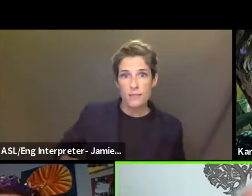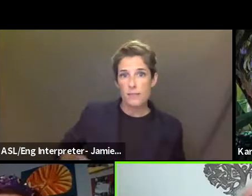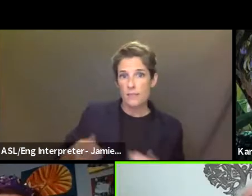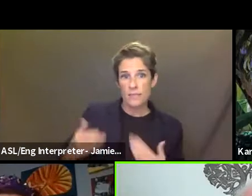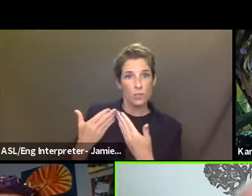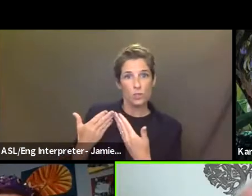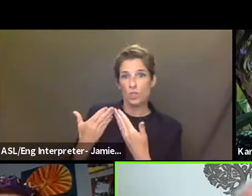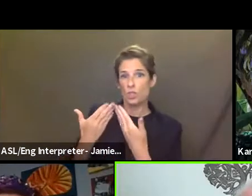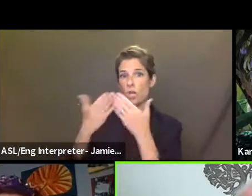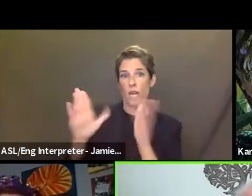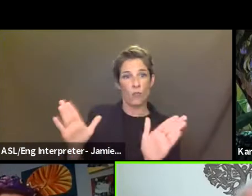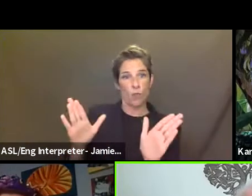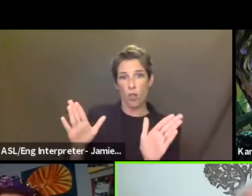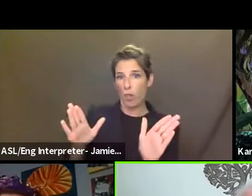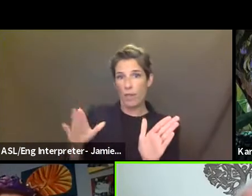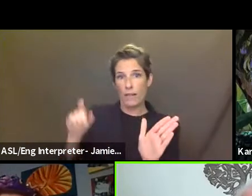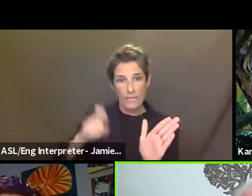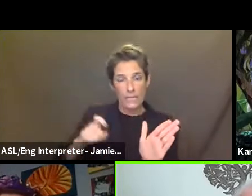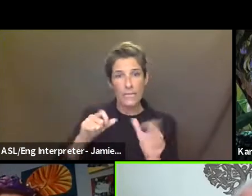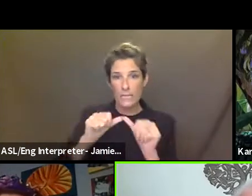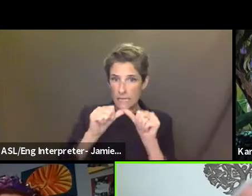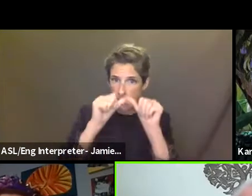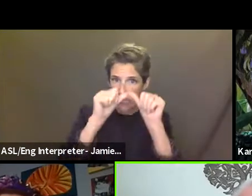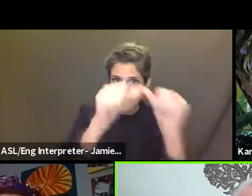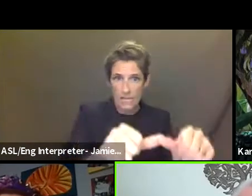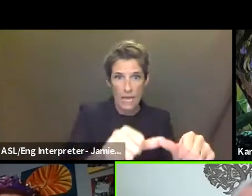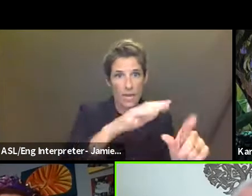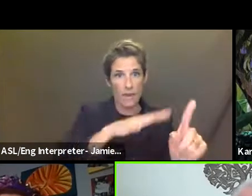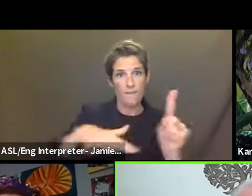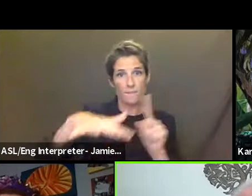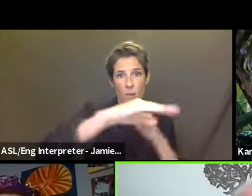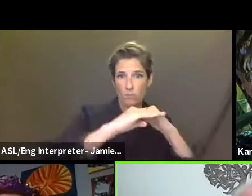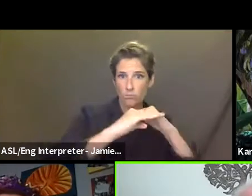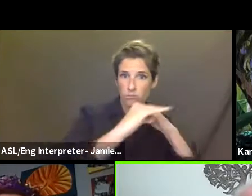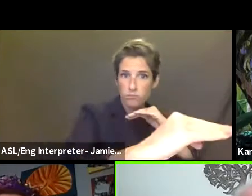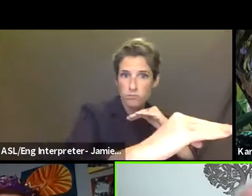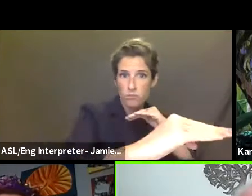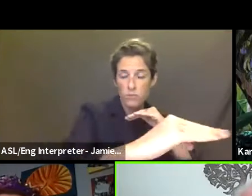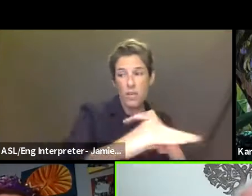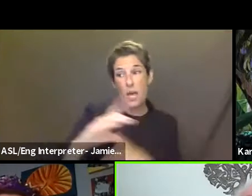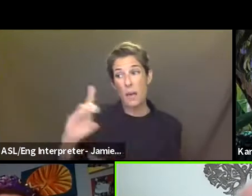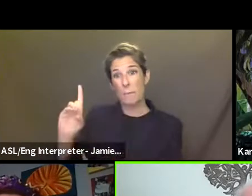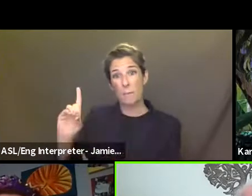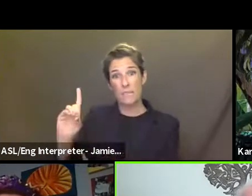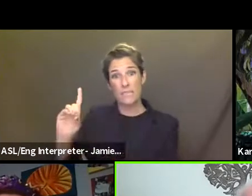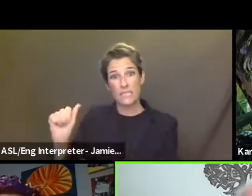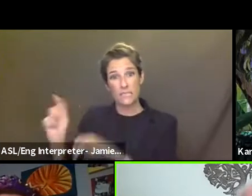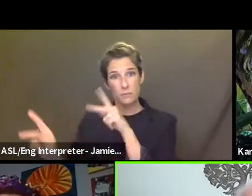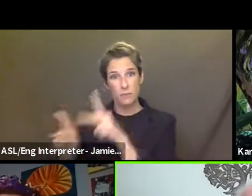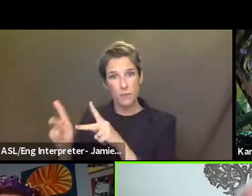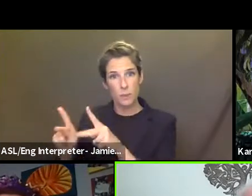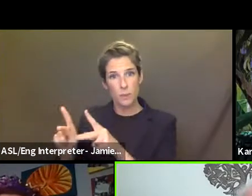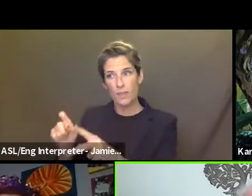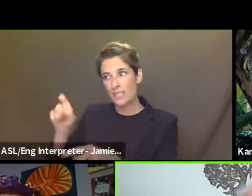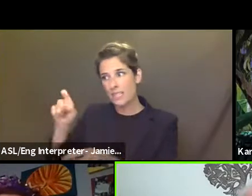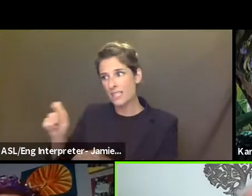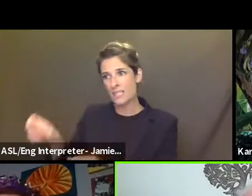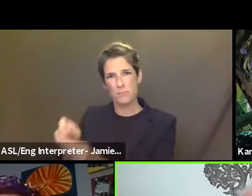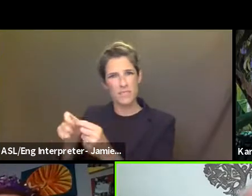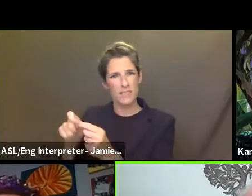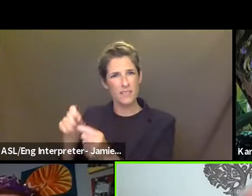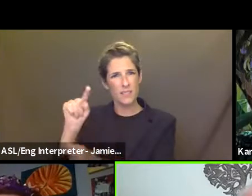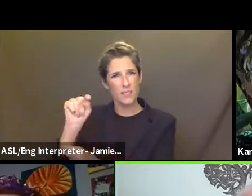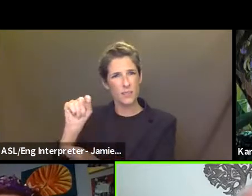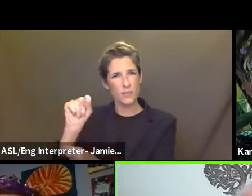environment requires perhaps more and distinctive tools, to use